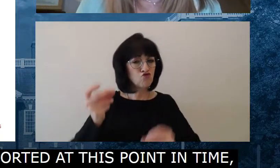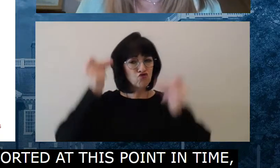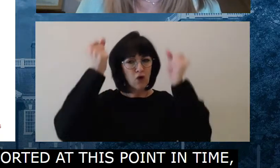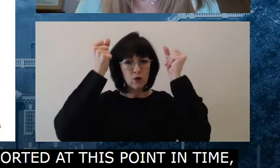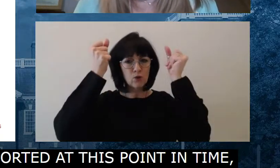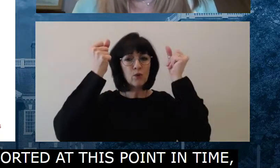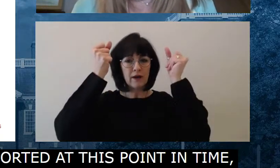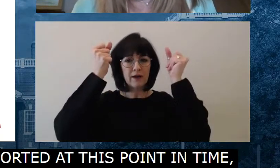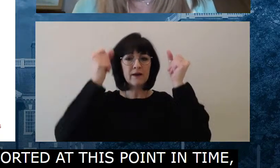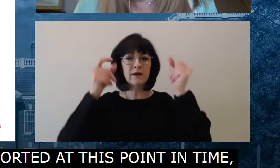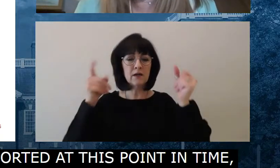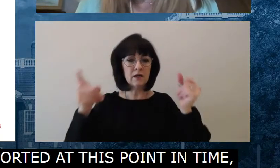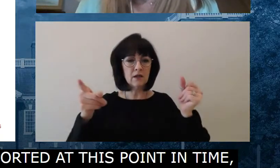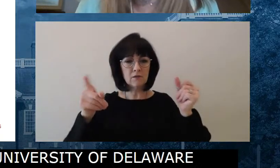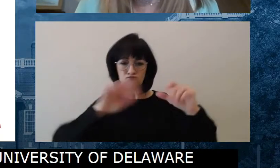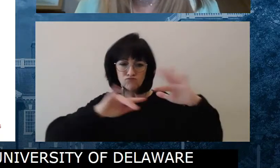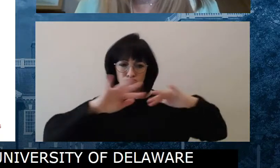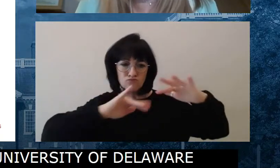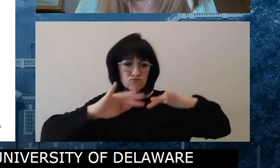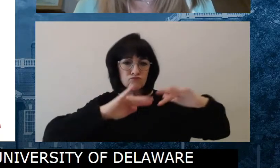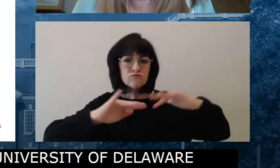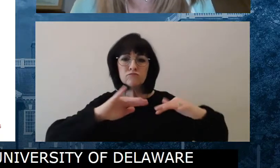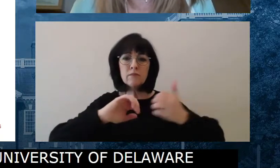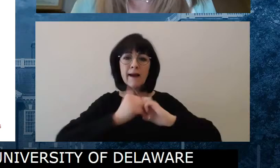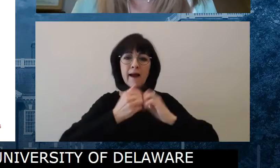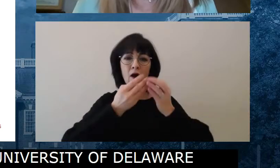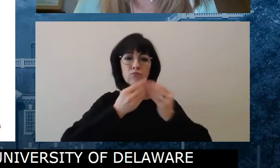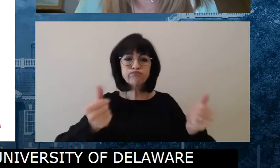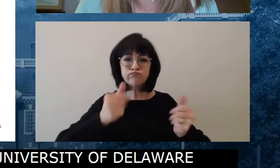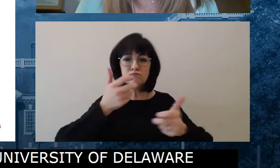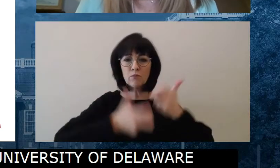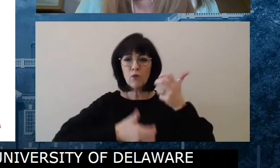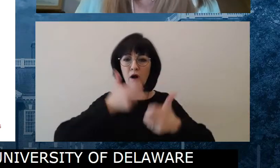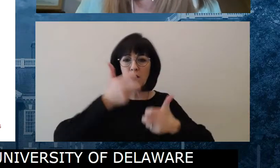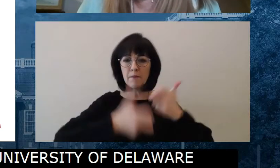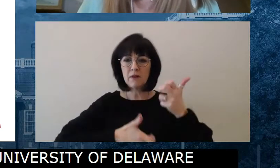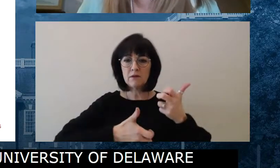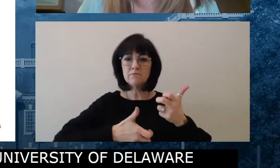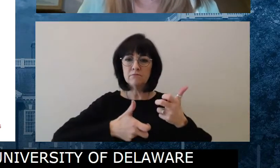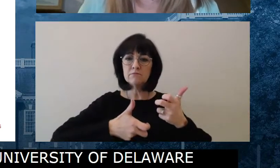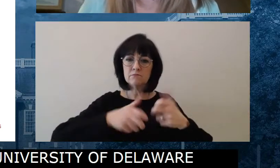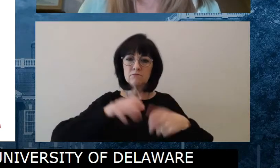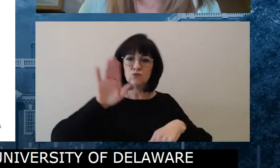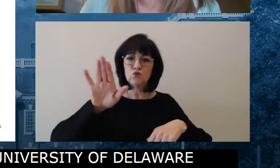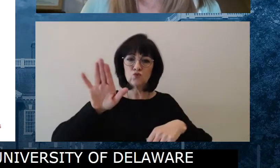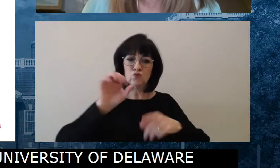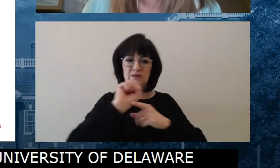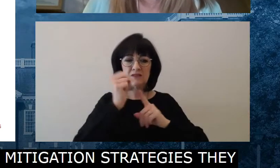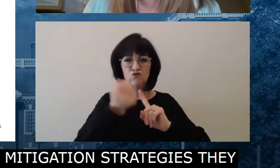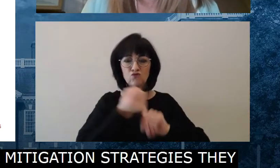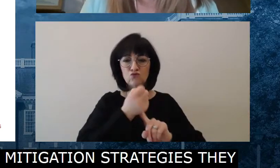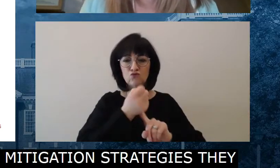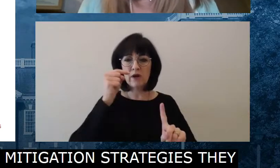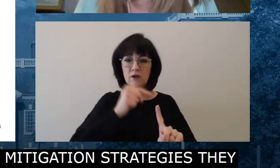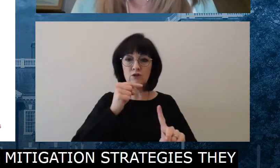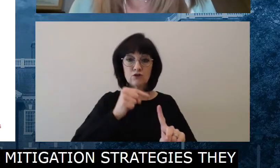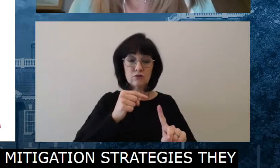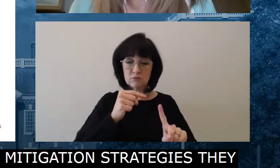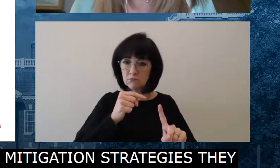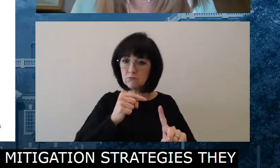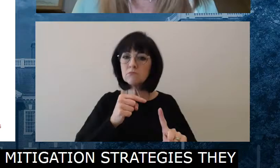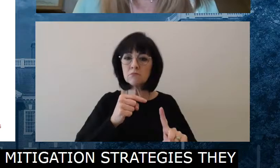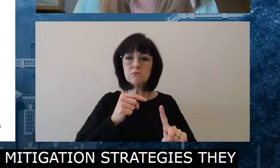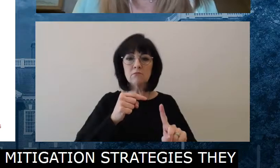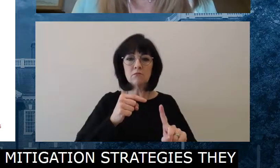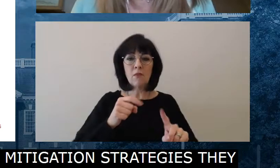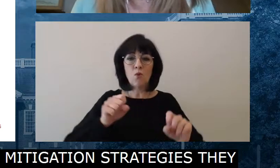the situation and all the mitigation strategies that they put in place really quickly drove down the